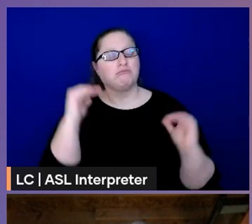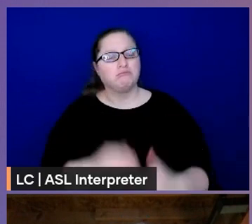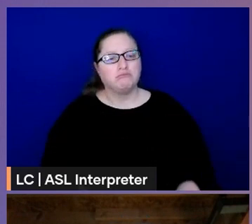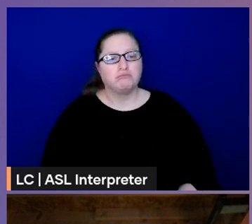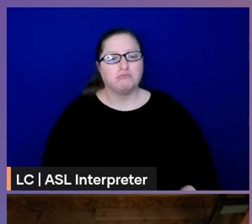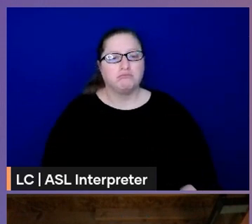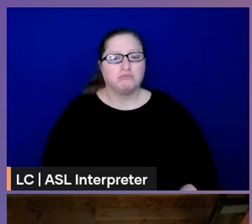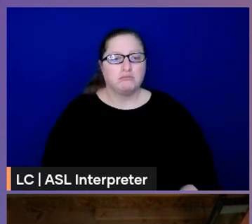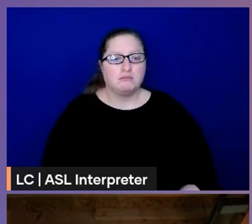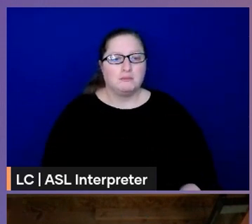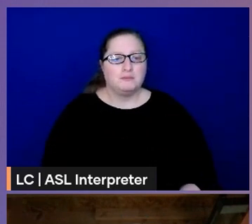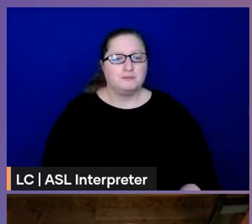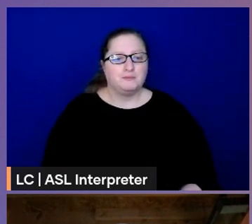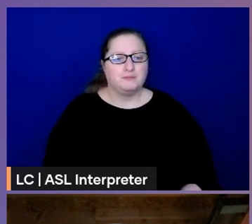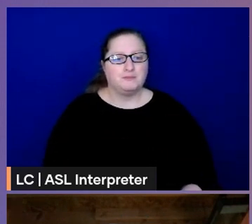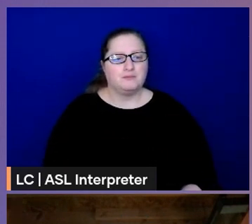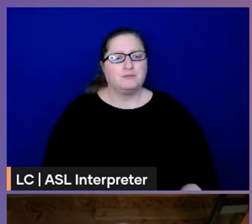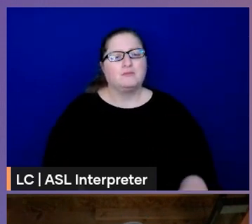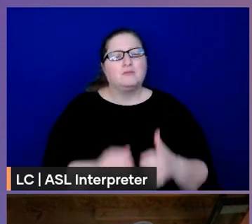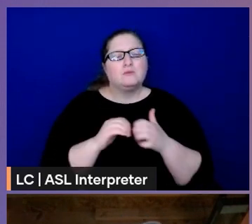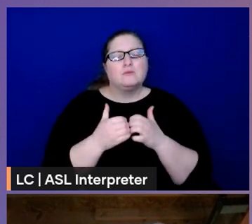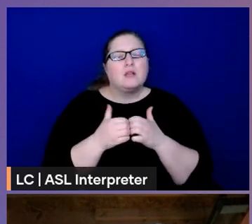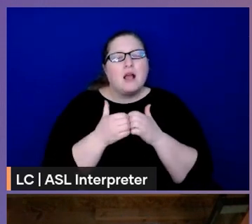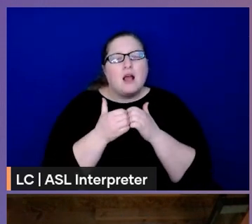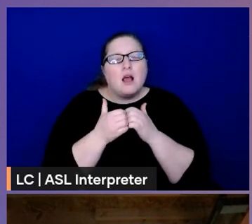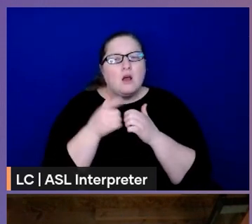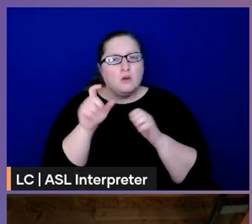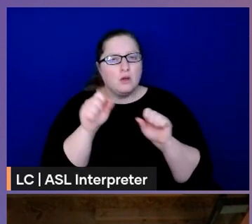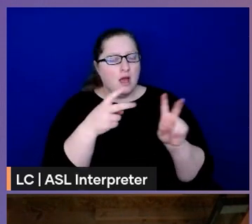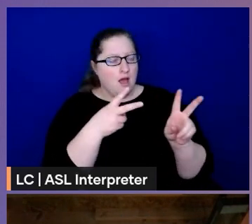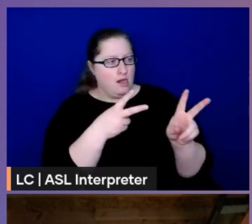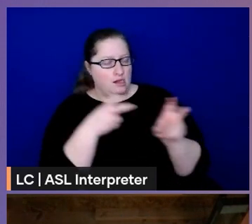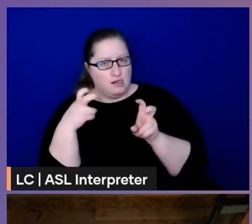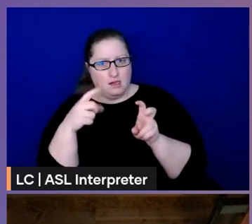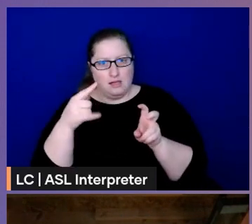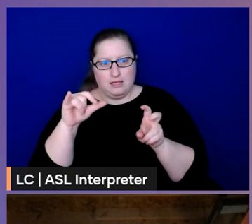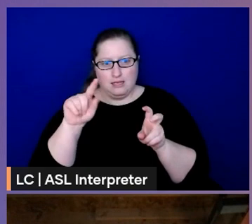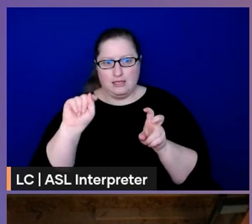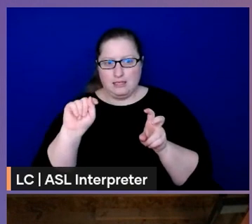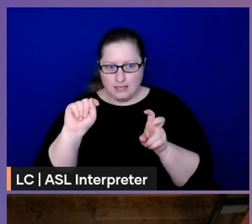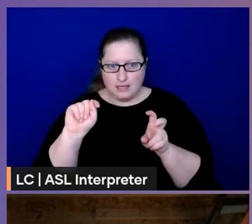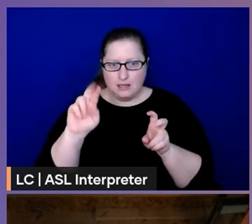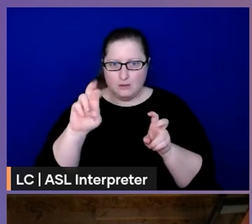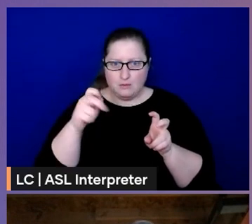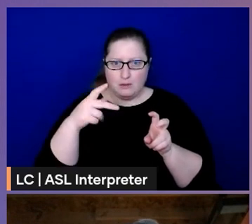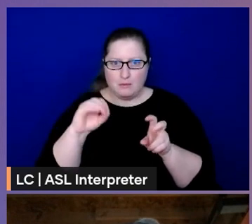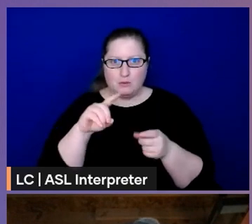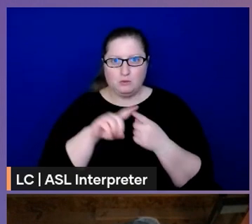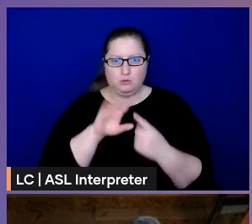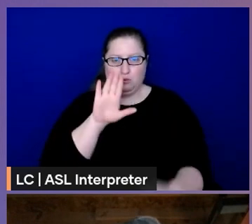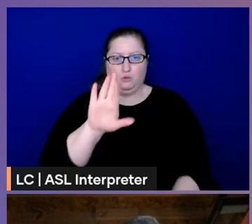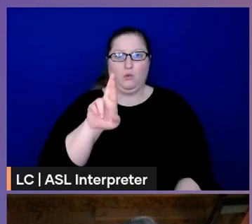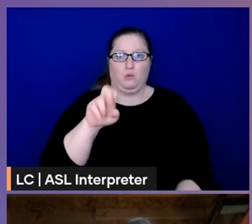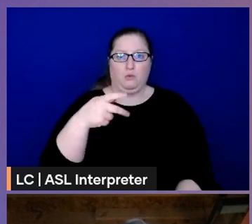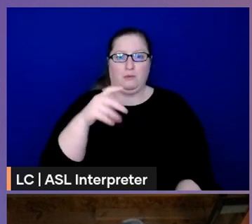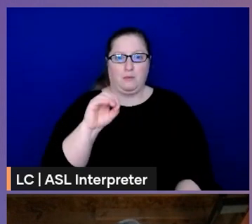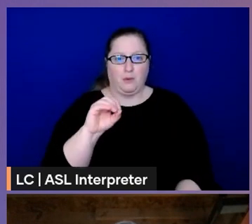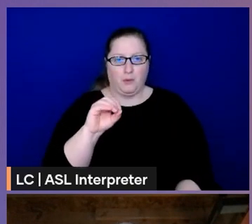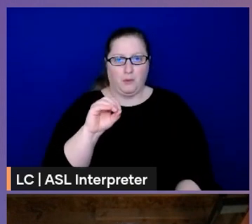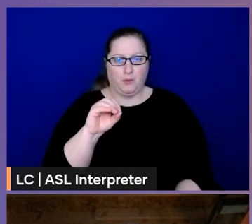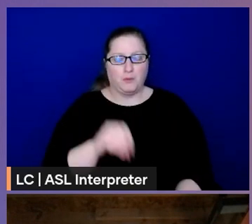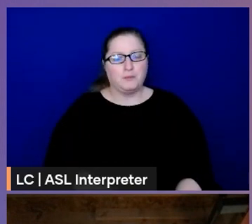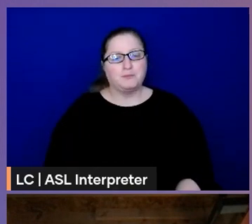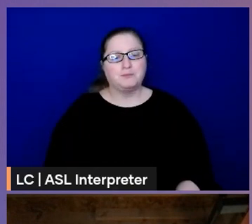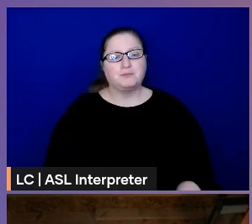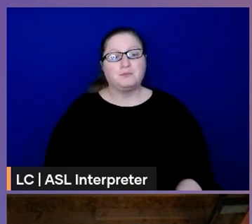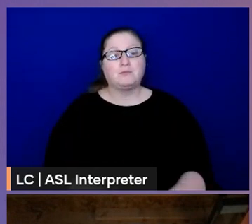So how do you pull that Git repo as a submodule into your repo? In the repo